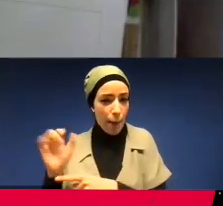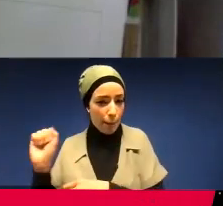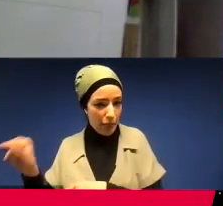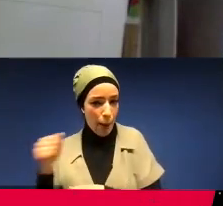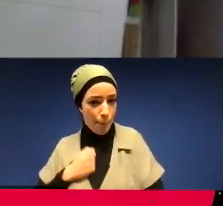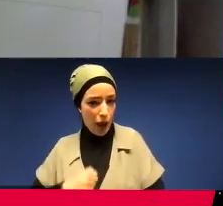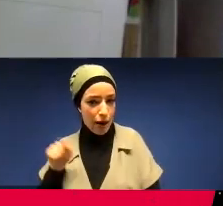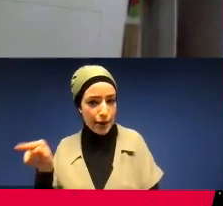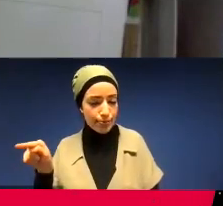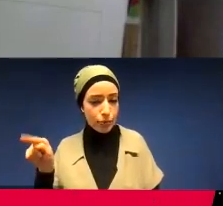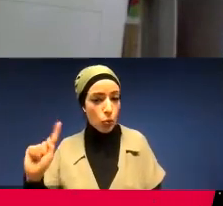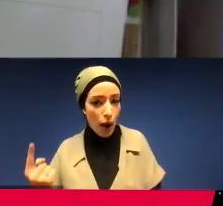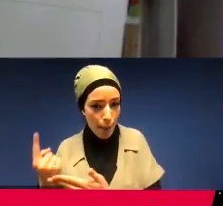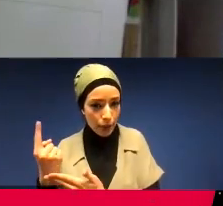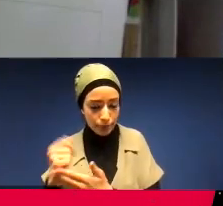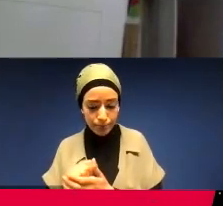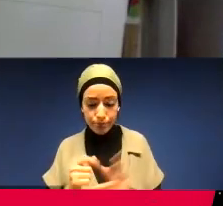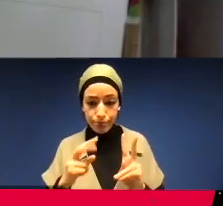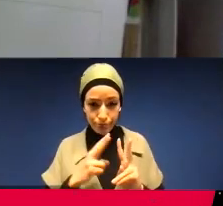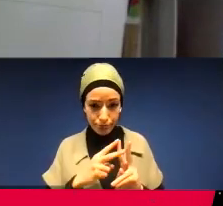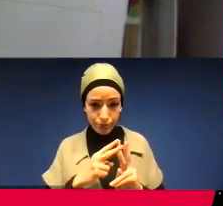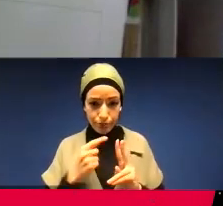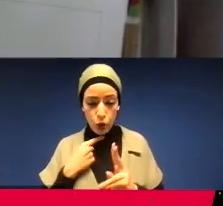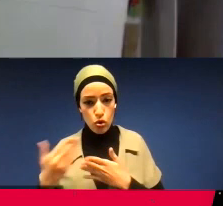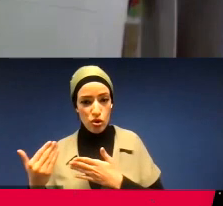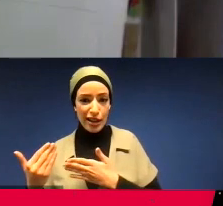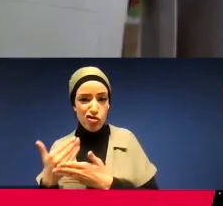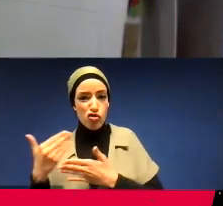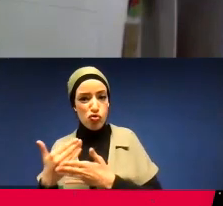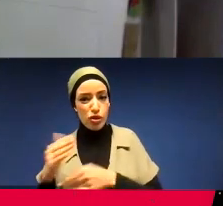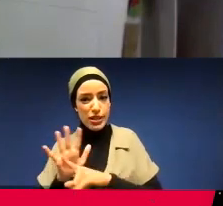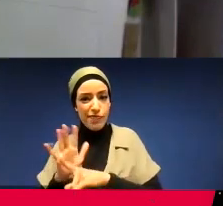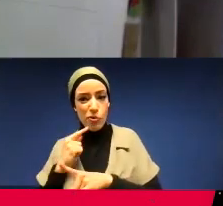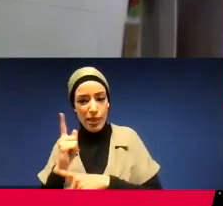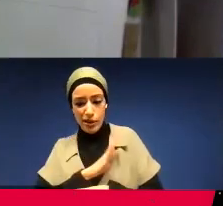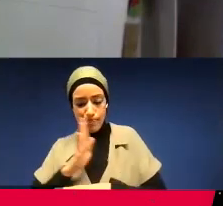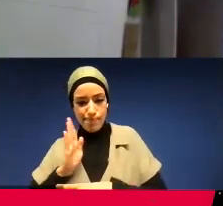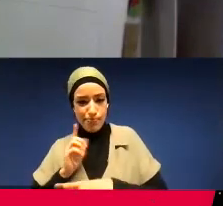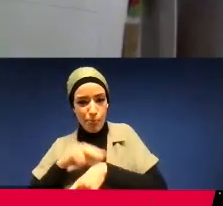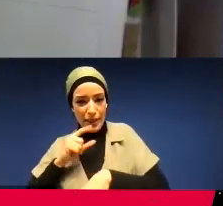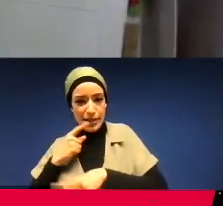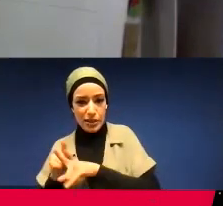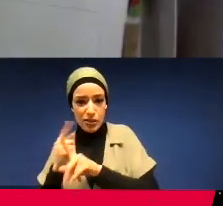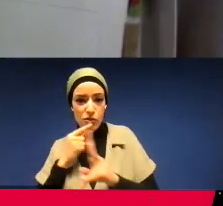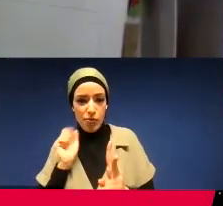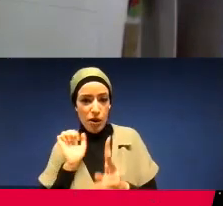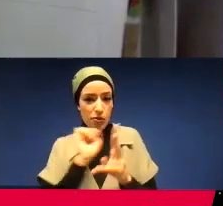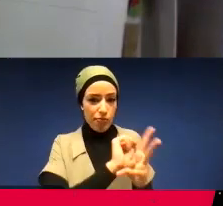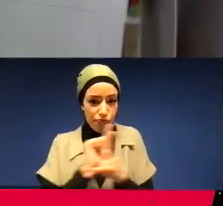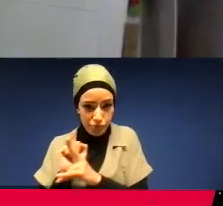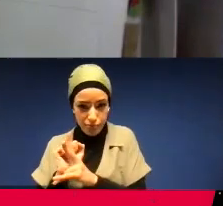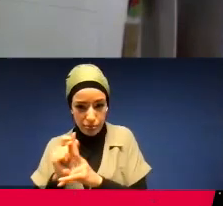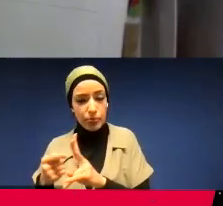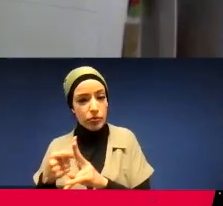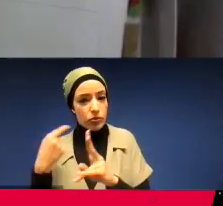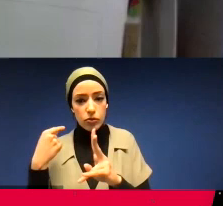the security, they took it on them. They took it on the child. They took it on my wife to abuse them, to send them a message that they will